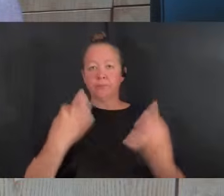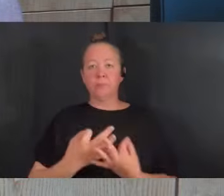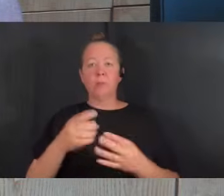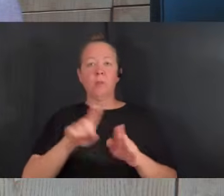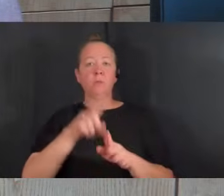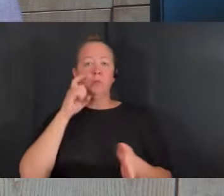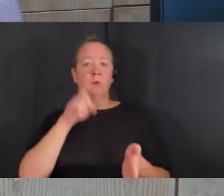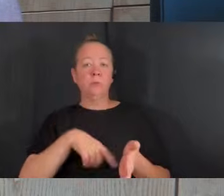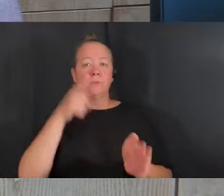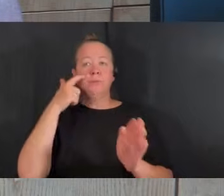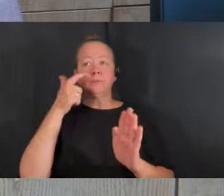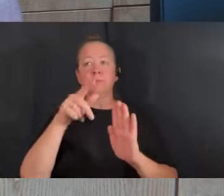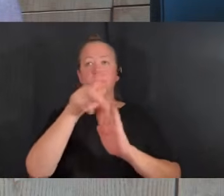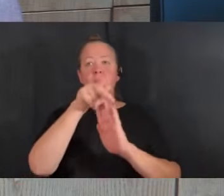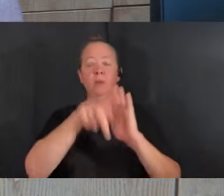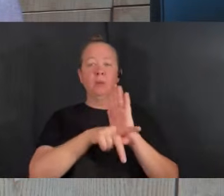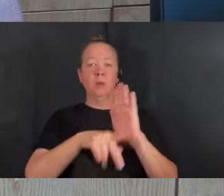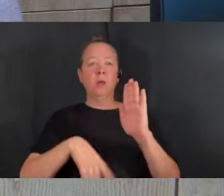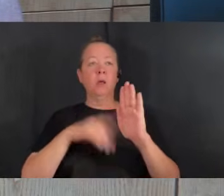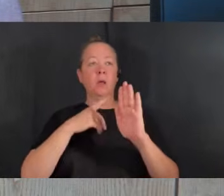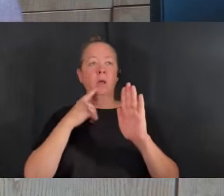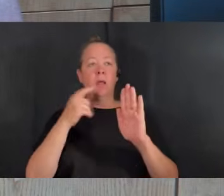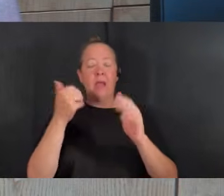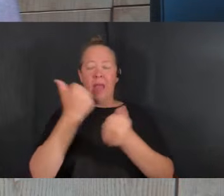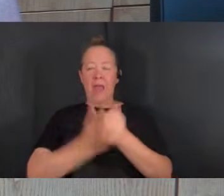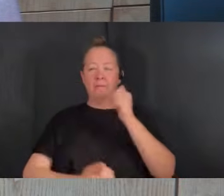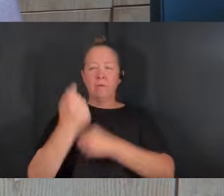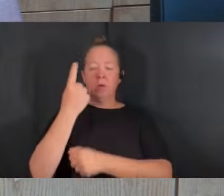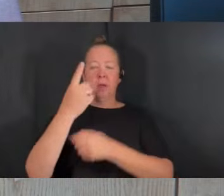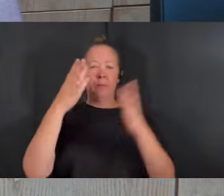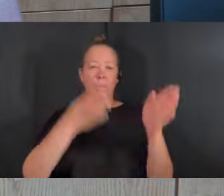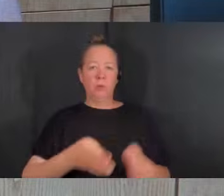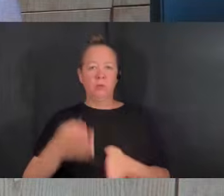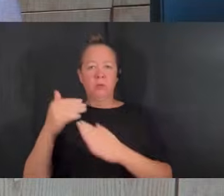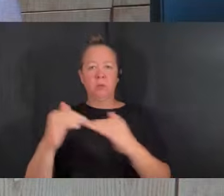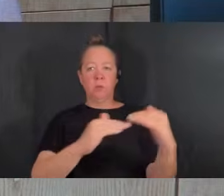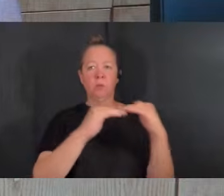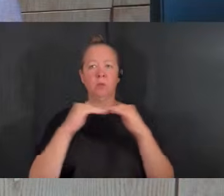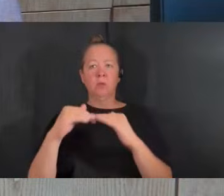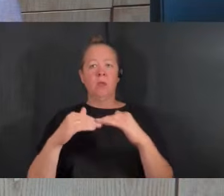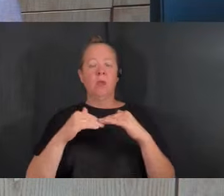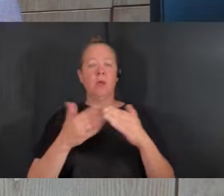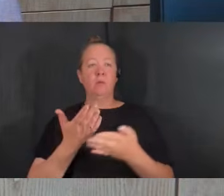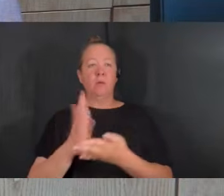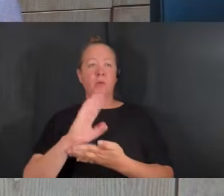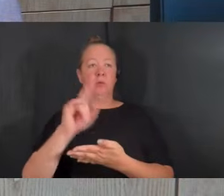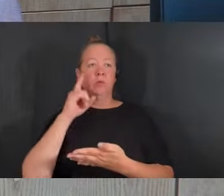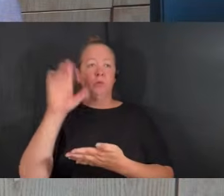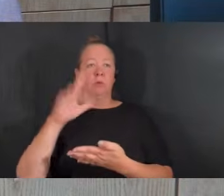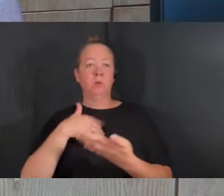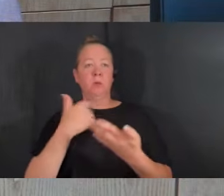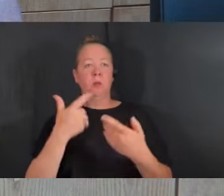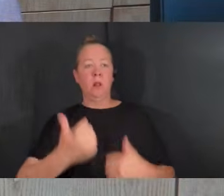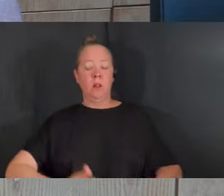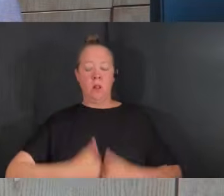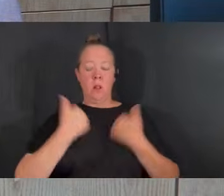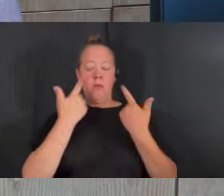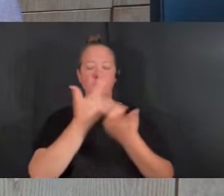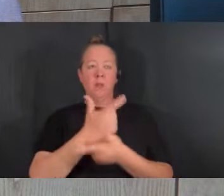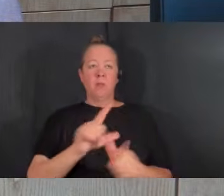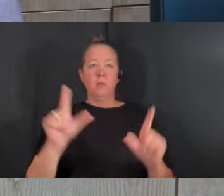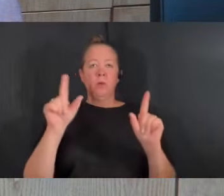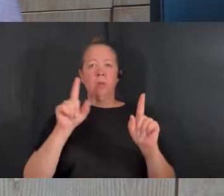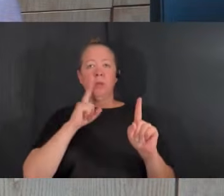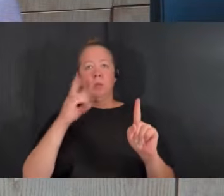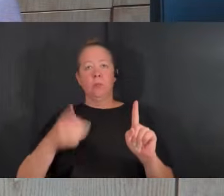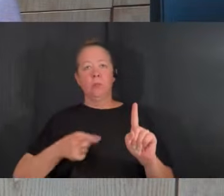affirm that every person is equal, has rights to their life, liberty, and pursuit of happiness, and shall be accorded the full recognition and